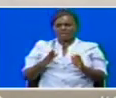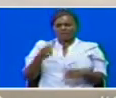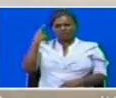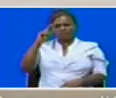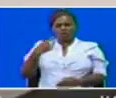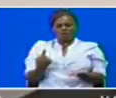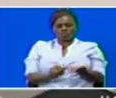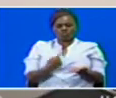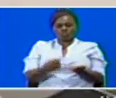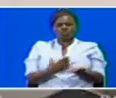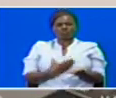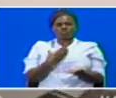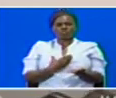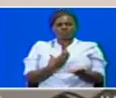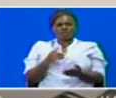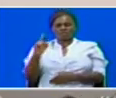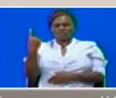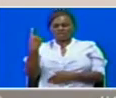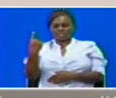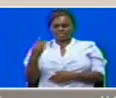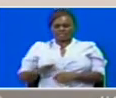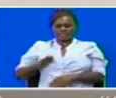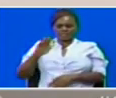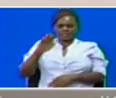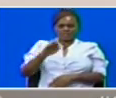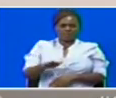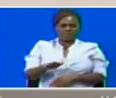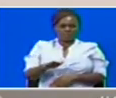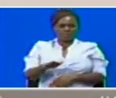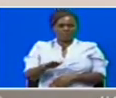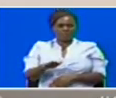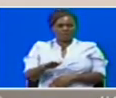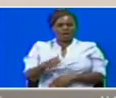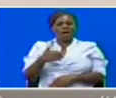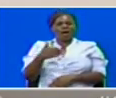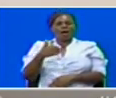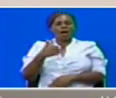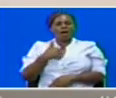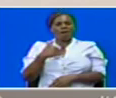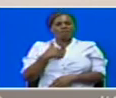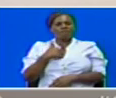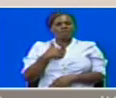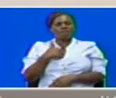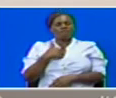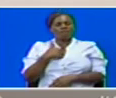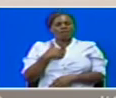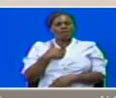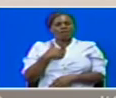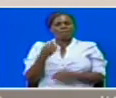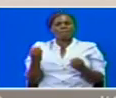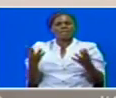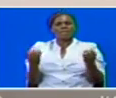foreign tourists. I think this is the first step. And we have had a number